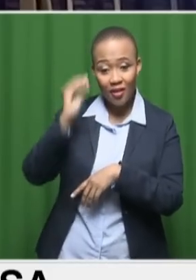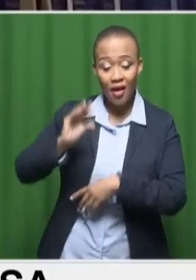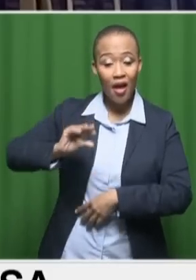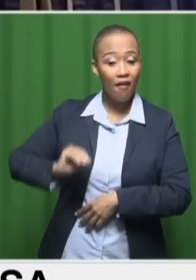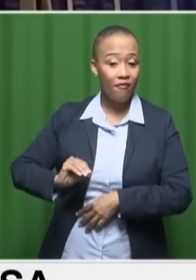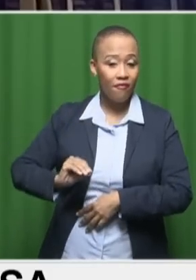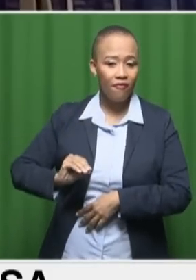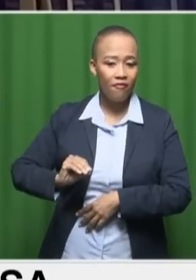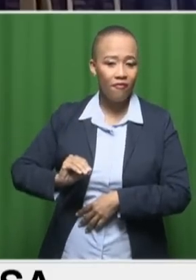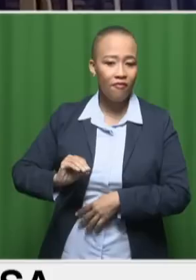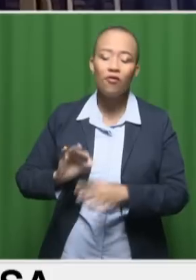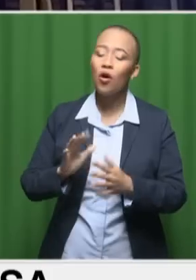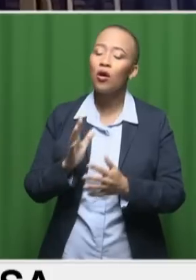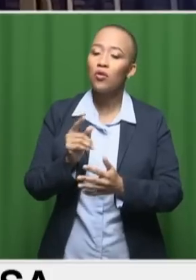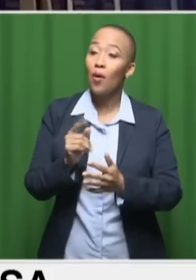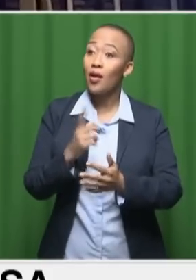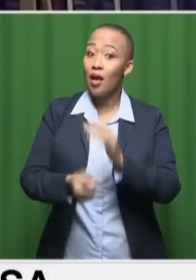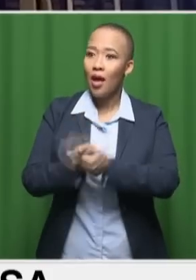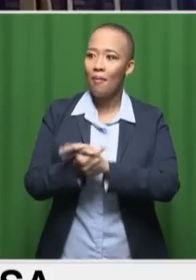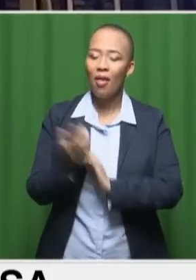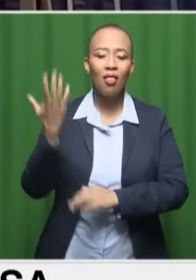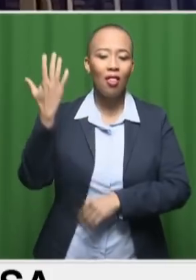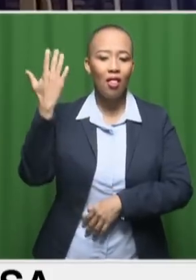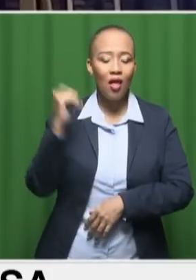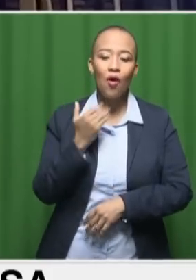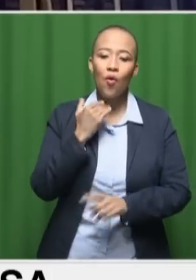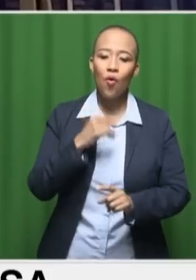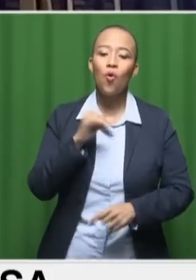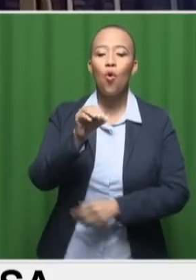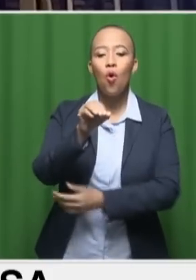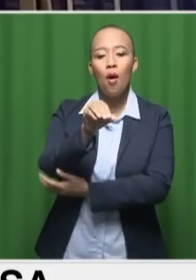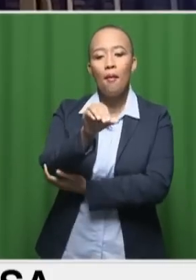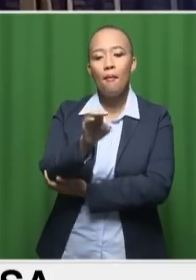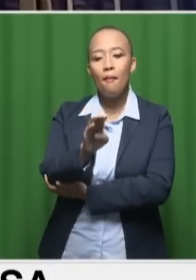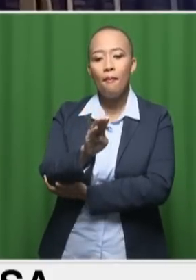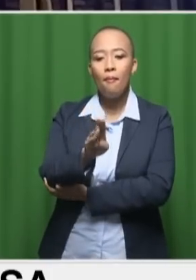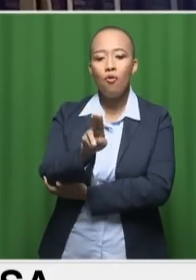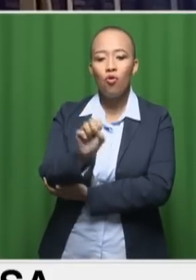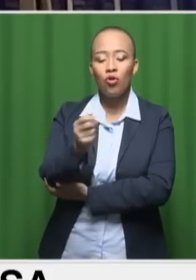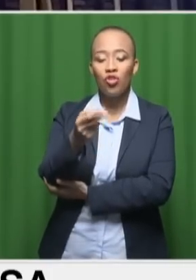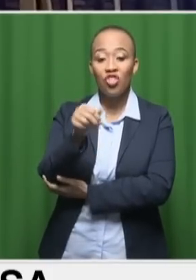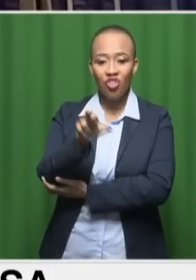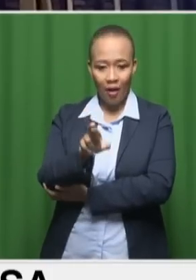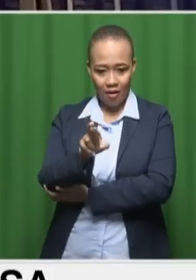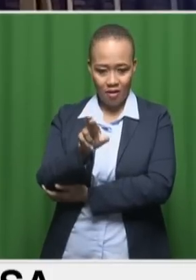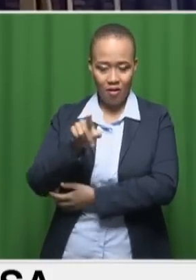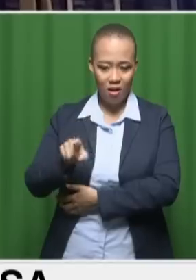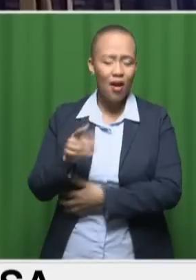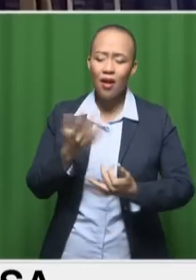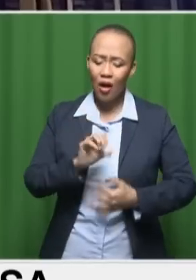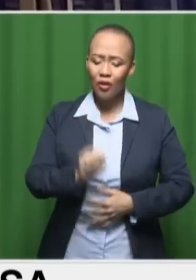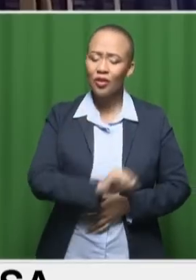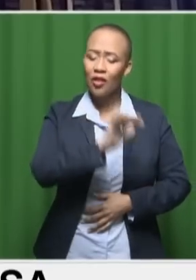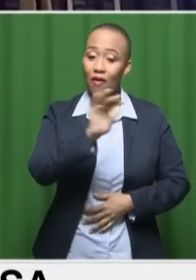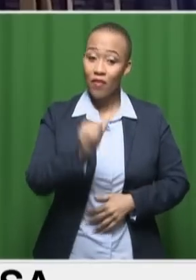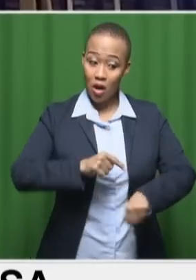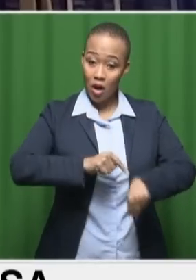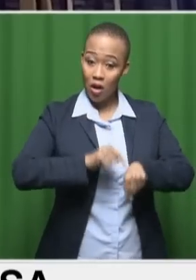publication that no sitting president would be arrested in this country. So this, of course, again,